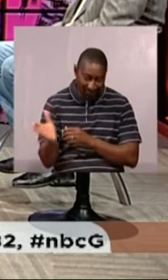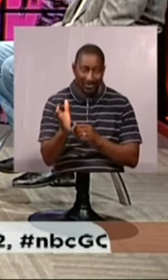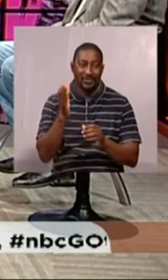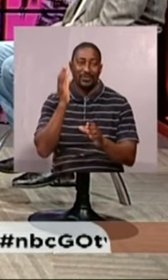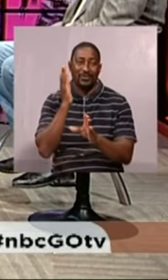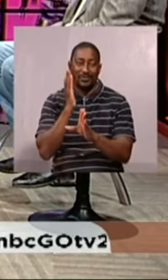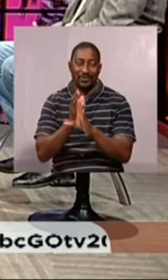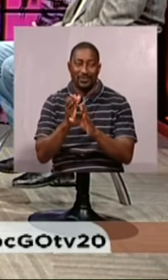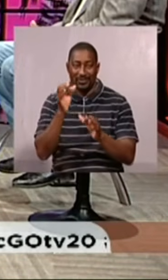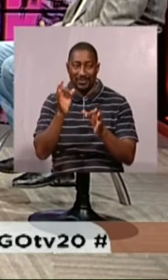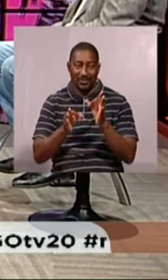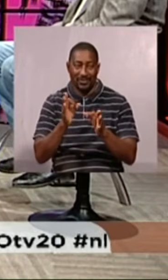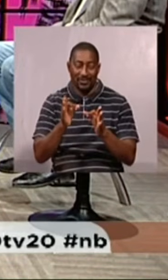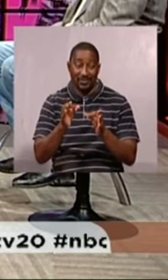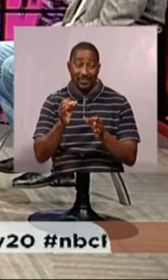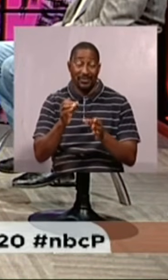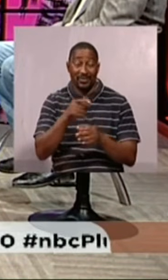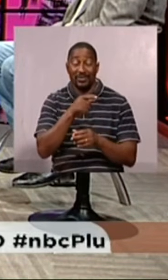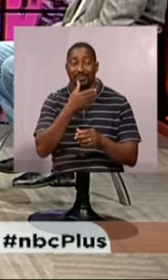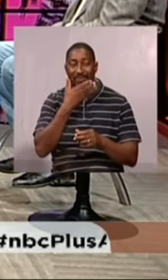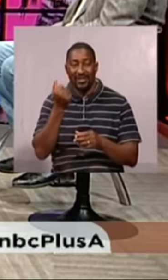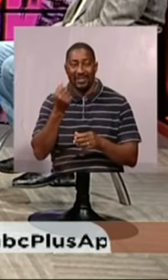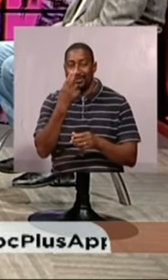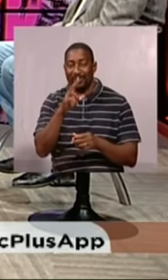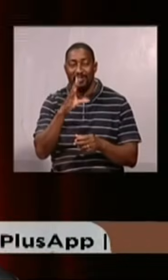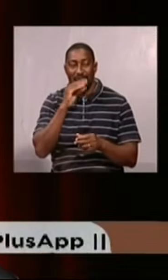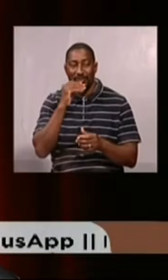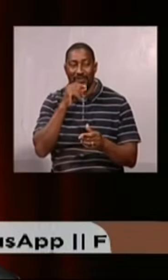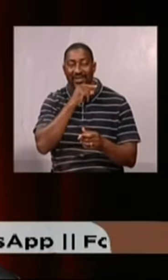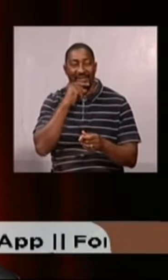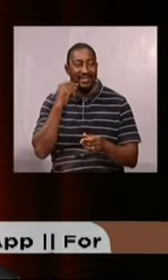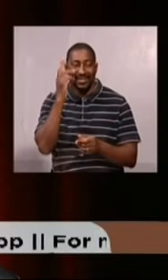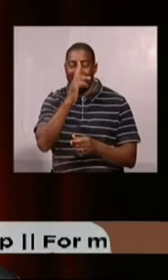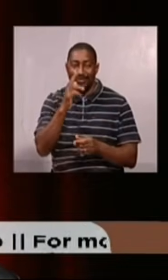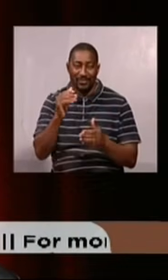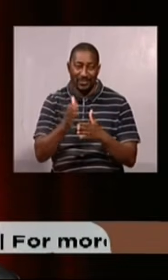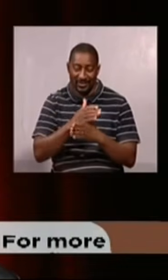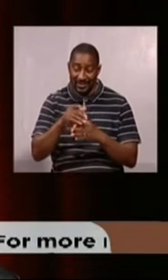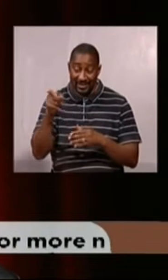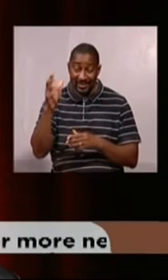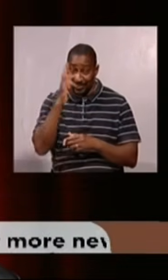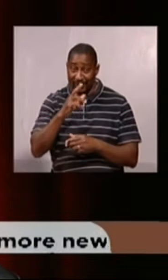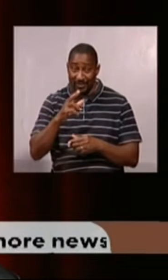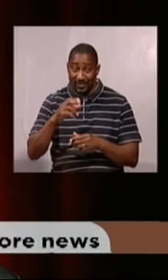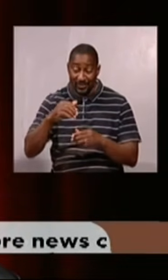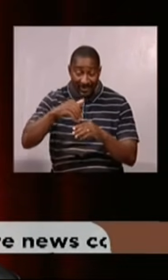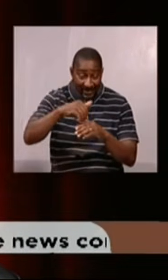not to mention my name because I'm going to take you to court. And it's being done so much more often because brand reputation is so important, because that takes away so much credibility, and